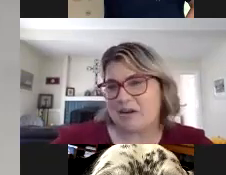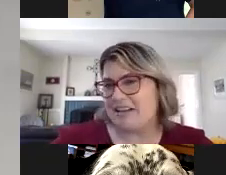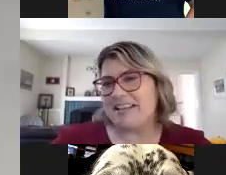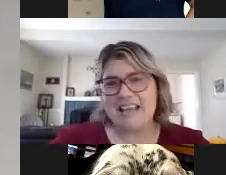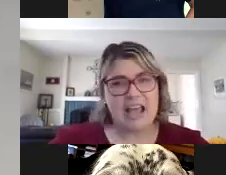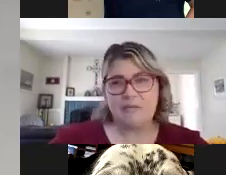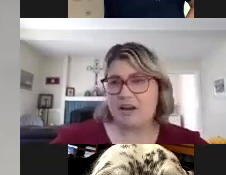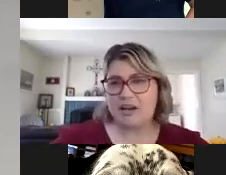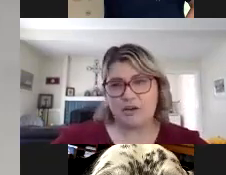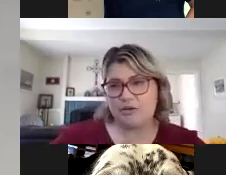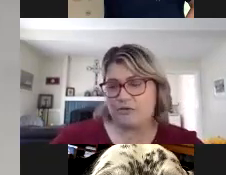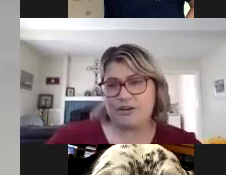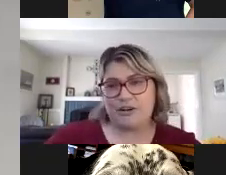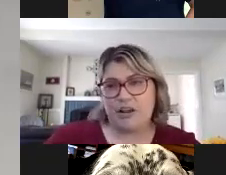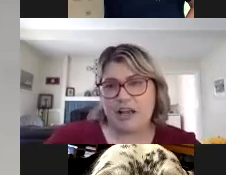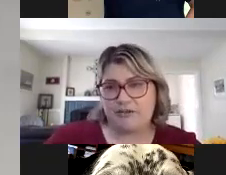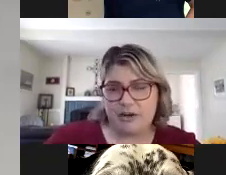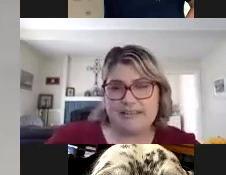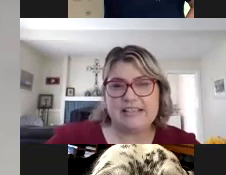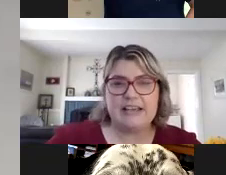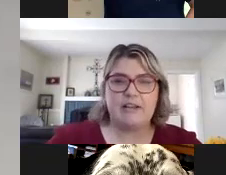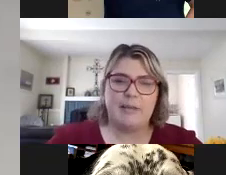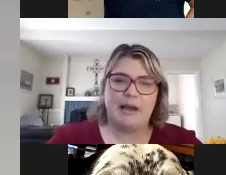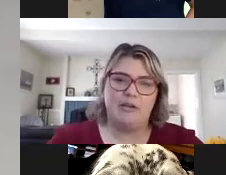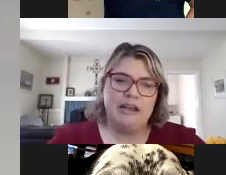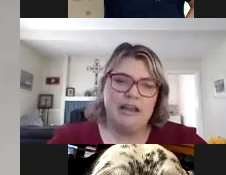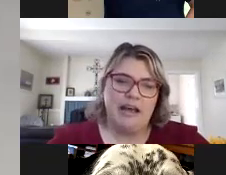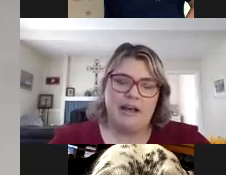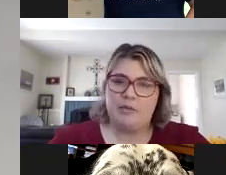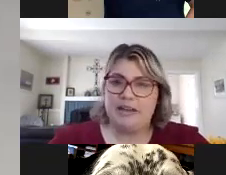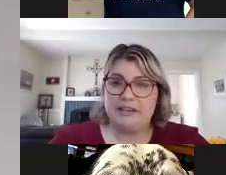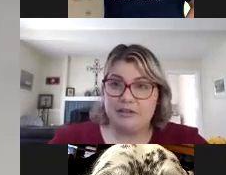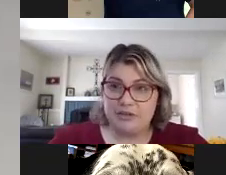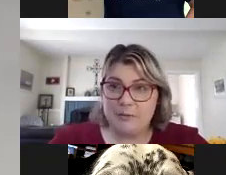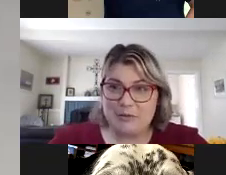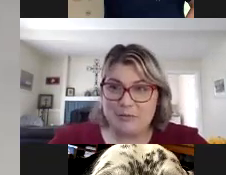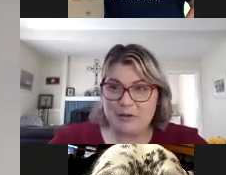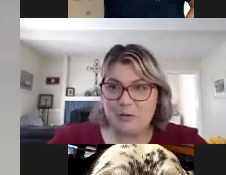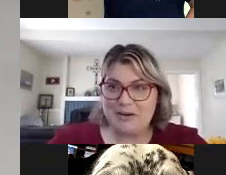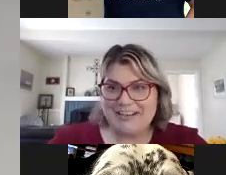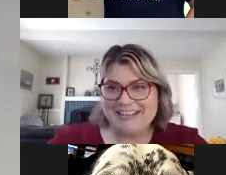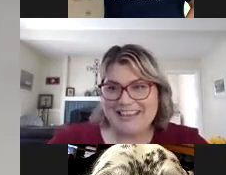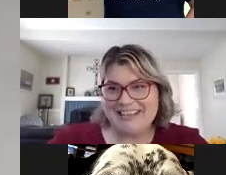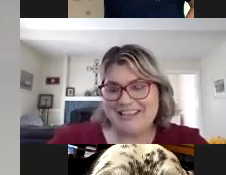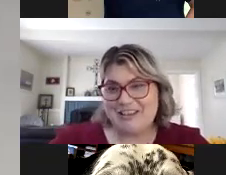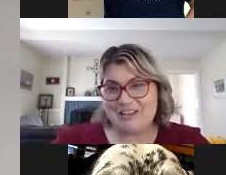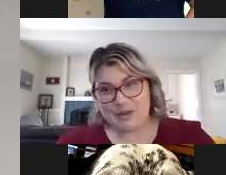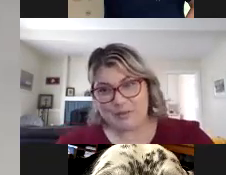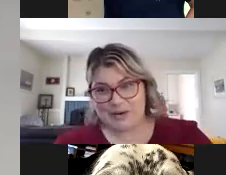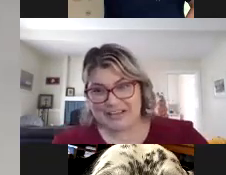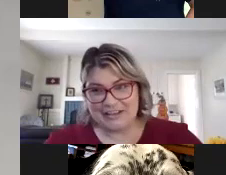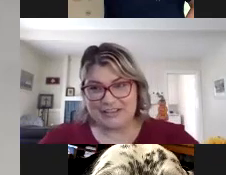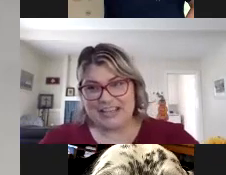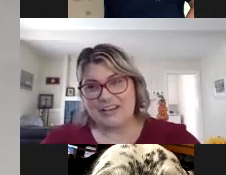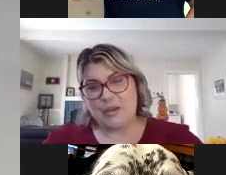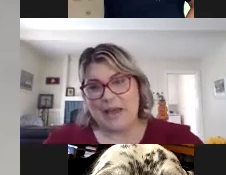political parties. I'm not going to go through in a lot of great detail about what the 2 dominant political parties and then the 2 other